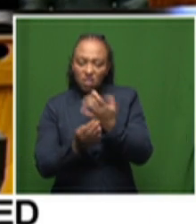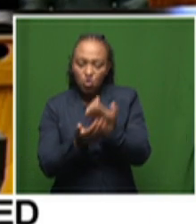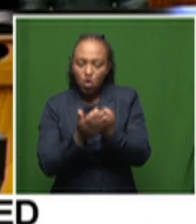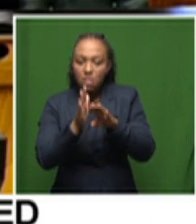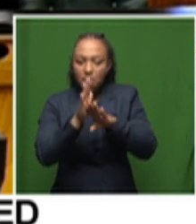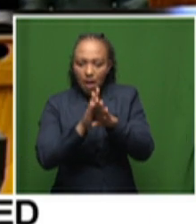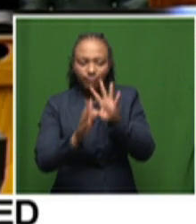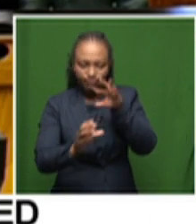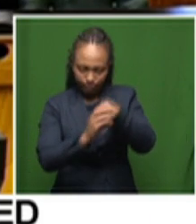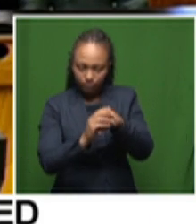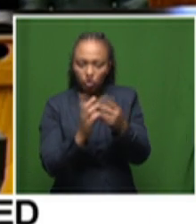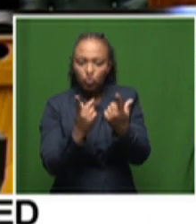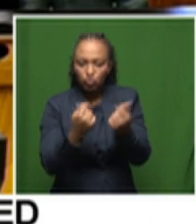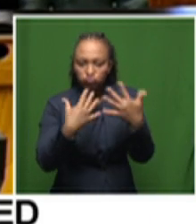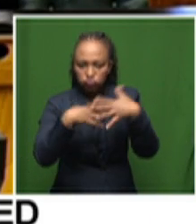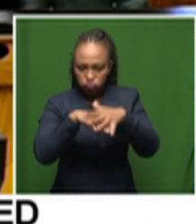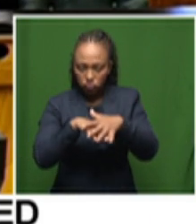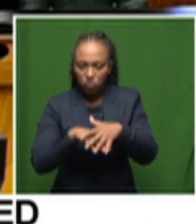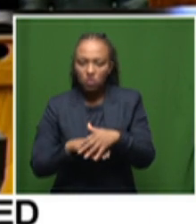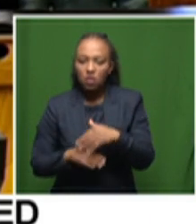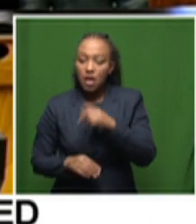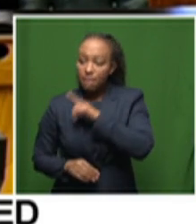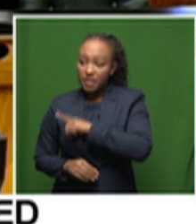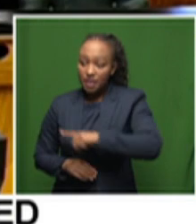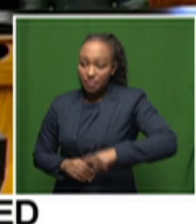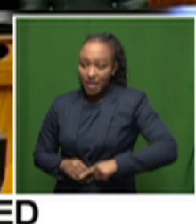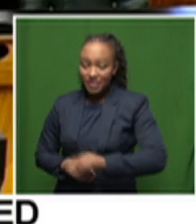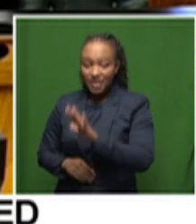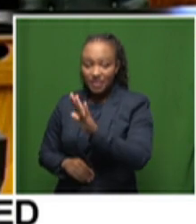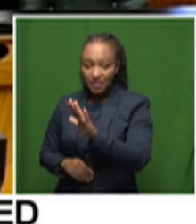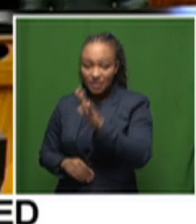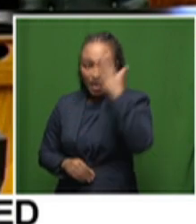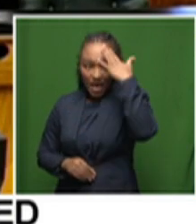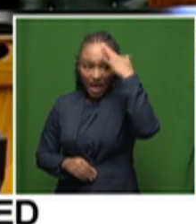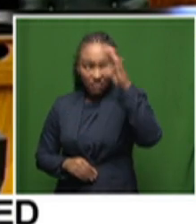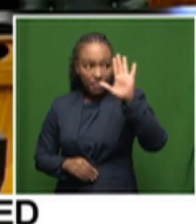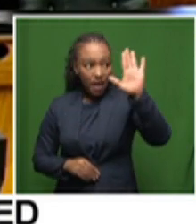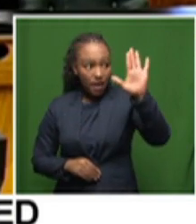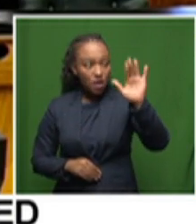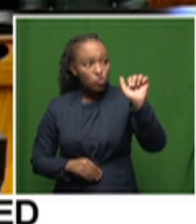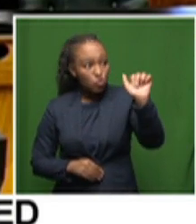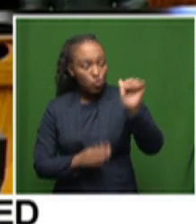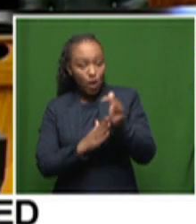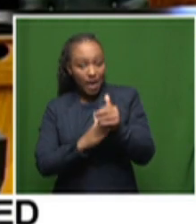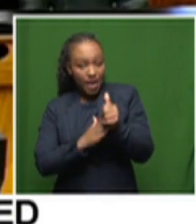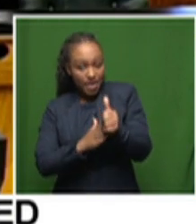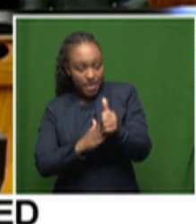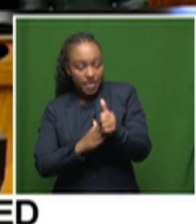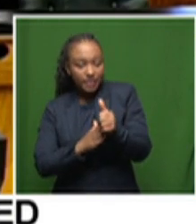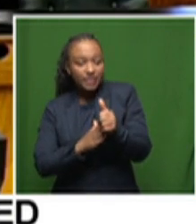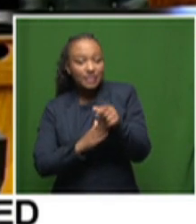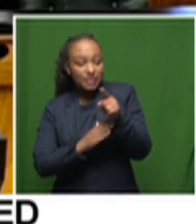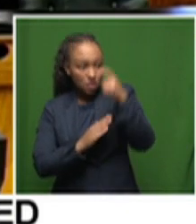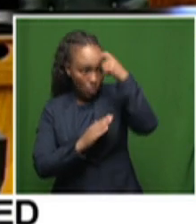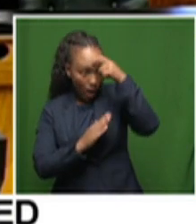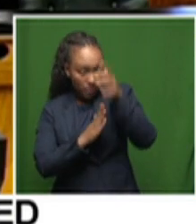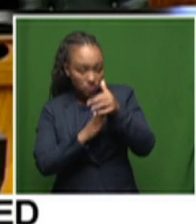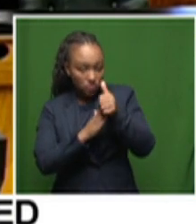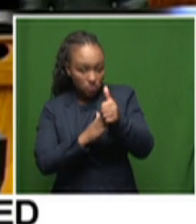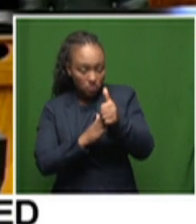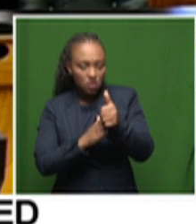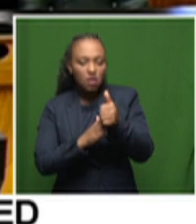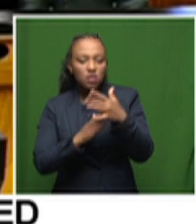Mr. President, our government, under your wise leadership, has championed the infrastructure fund